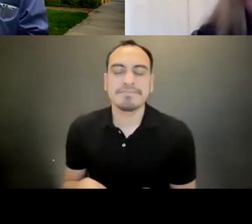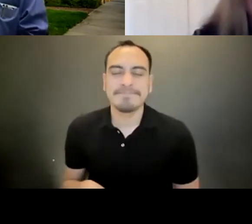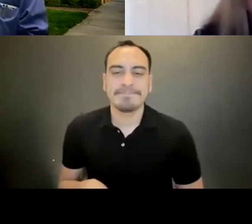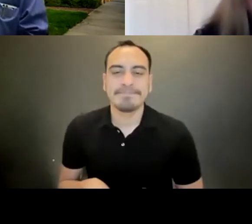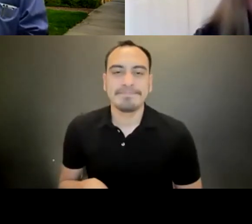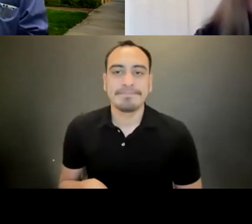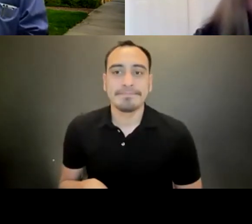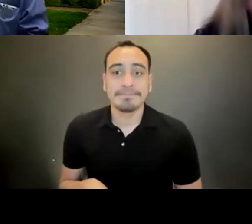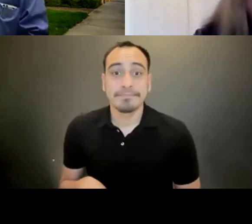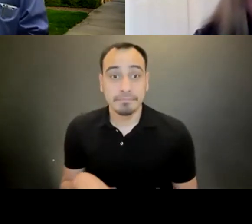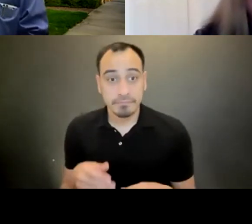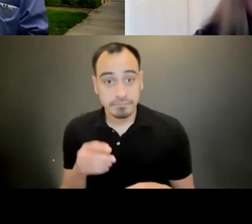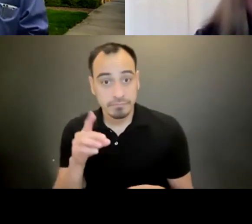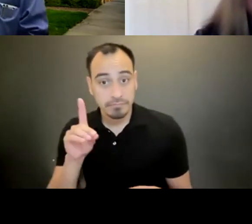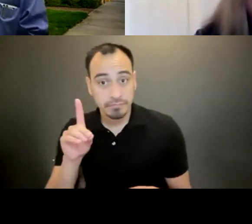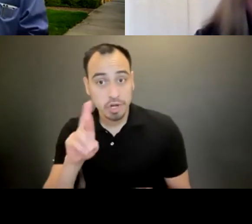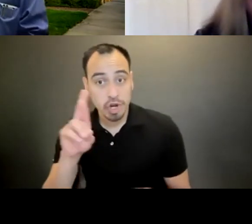Would you like to add anything, Dr. Kasirye?